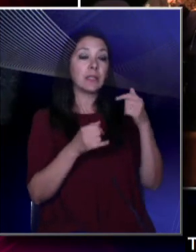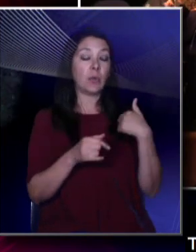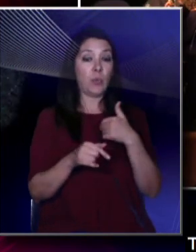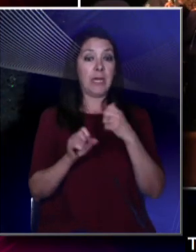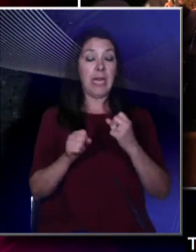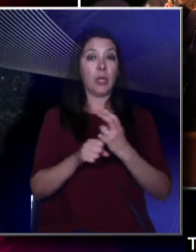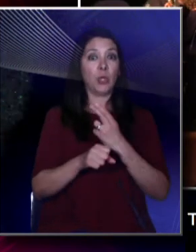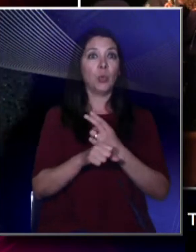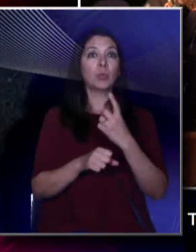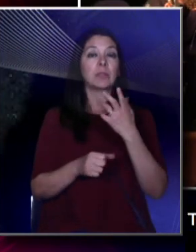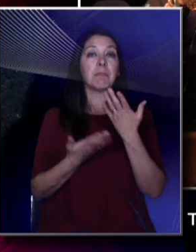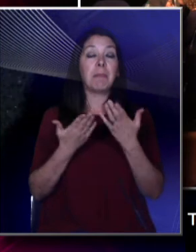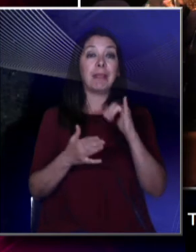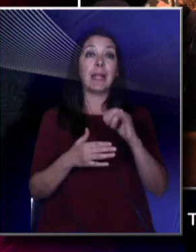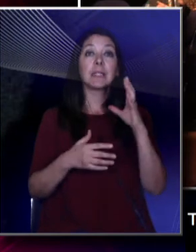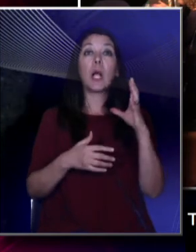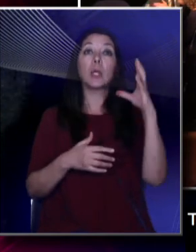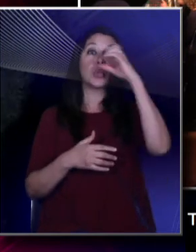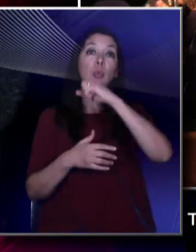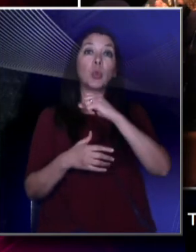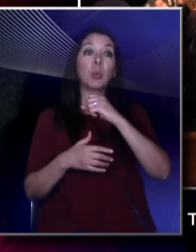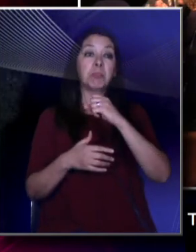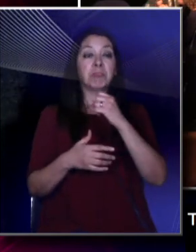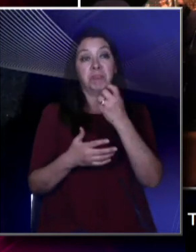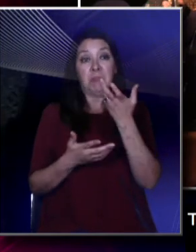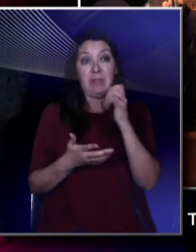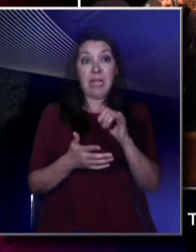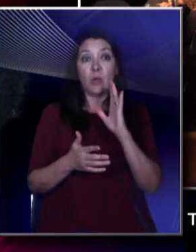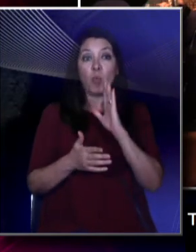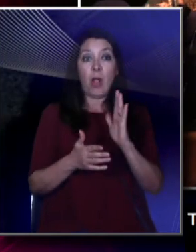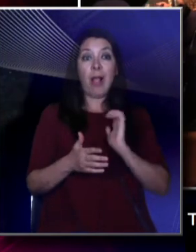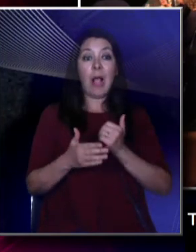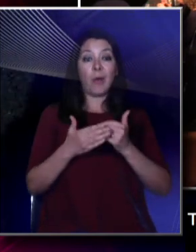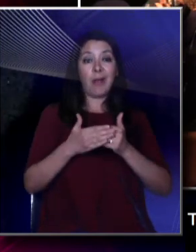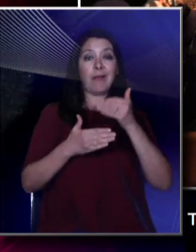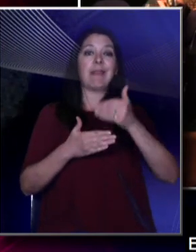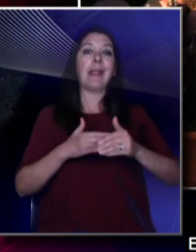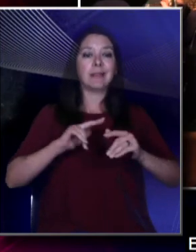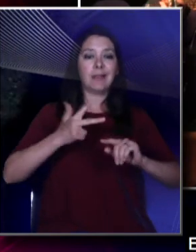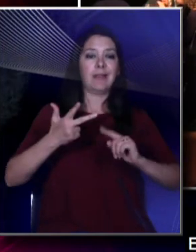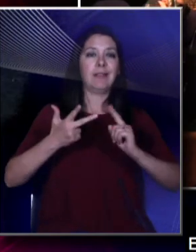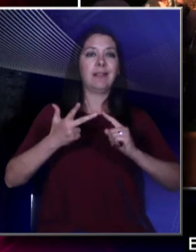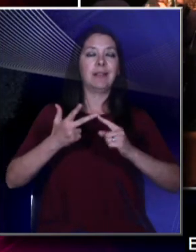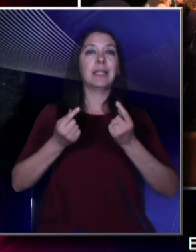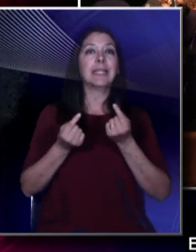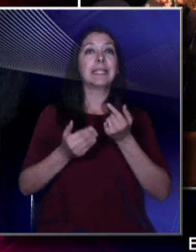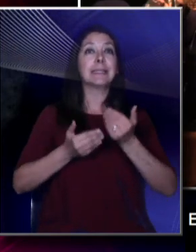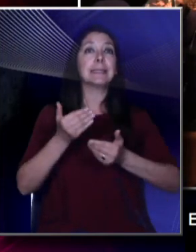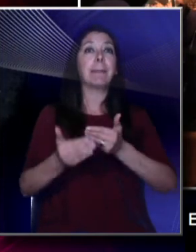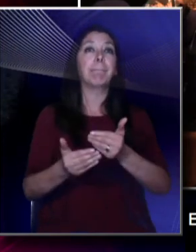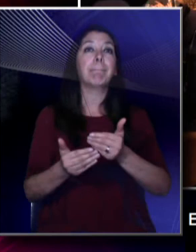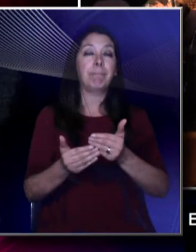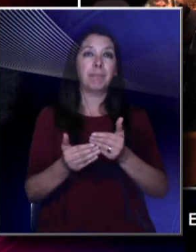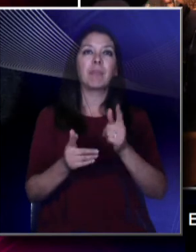the phase that we're going to include, is to explore options.